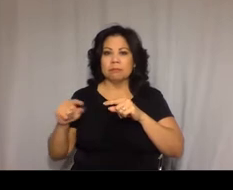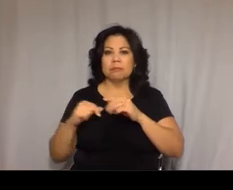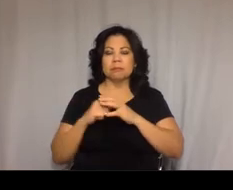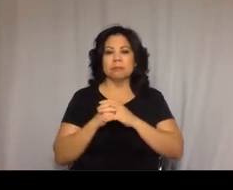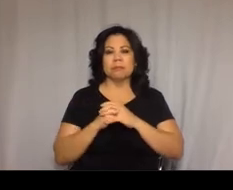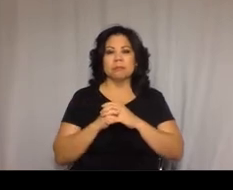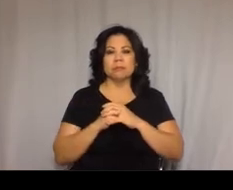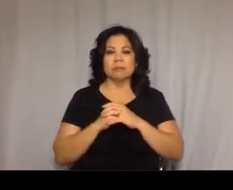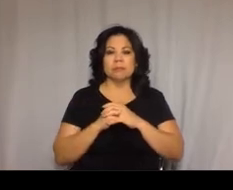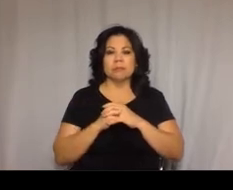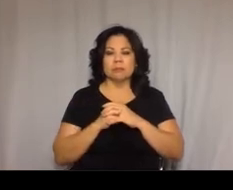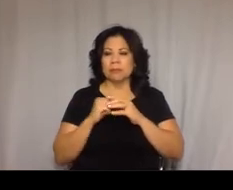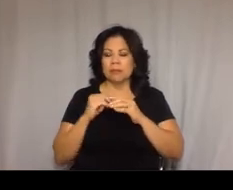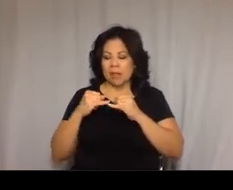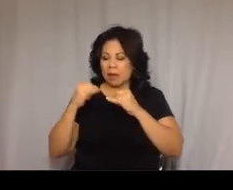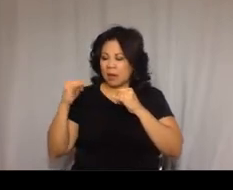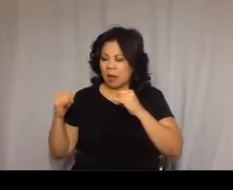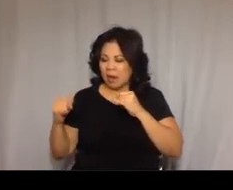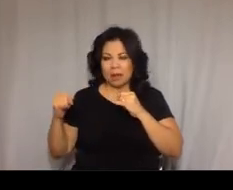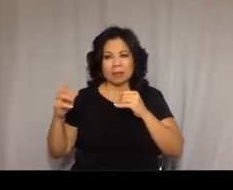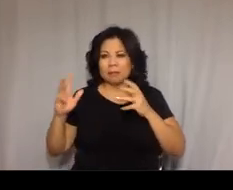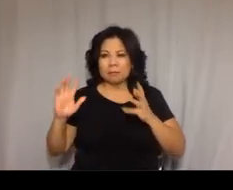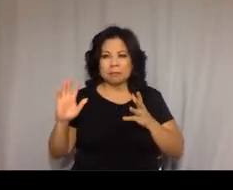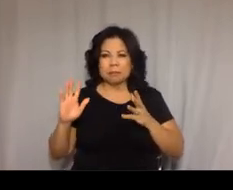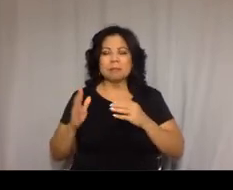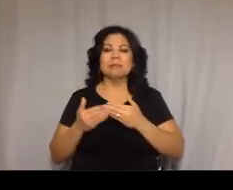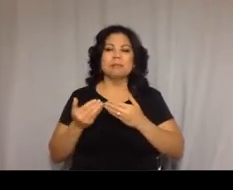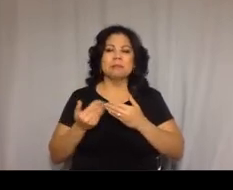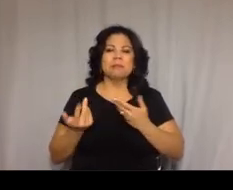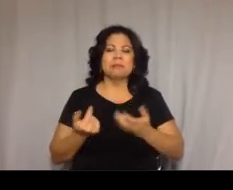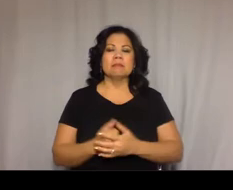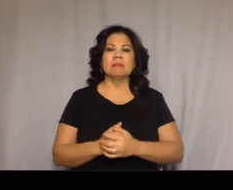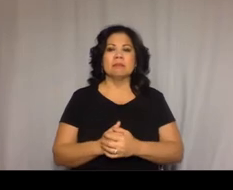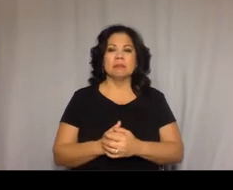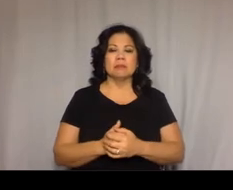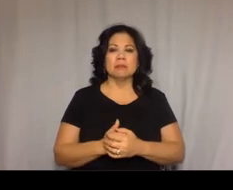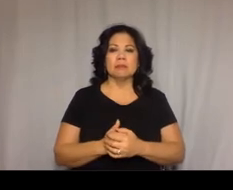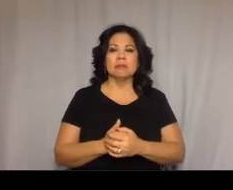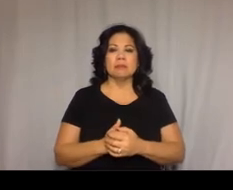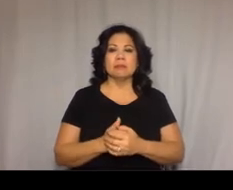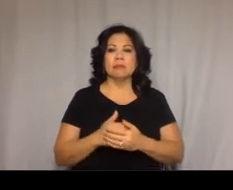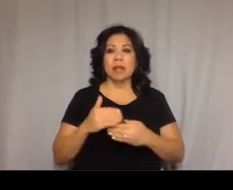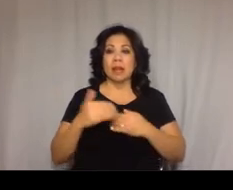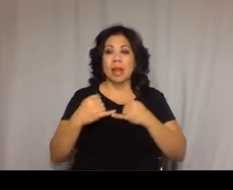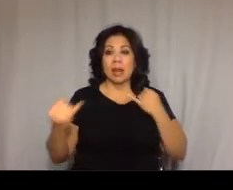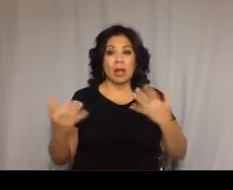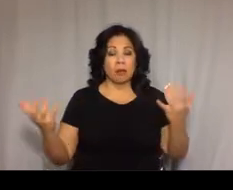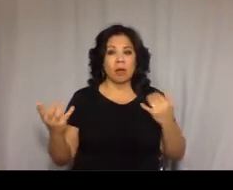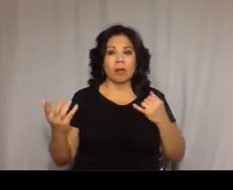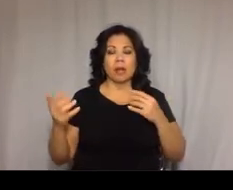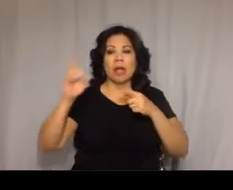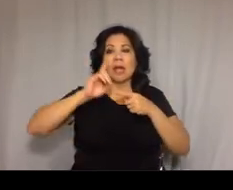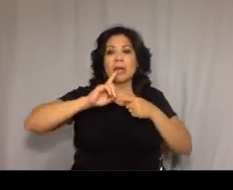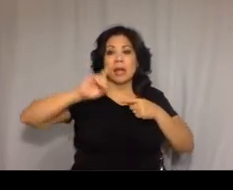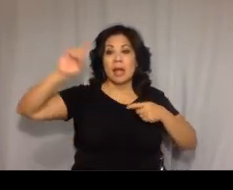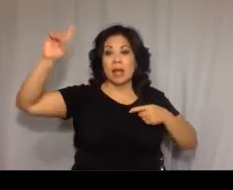half oval. It's just a curved line, guys. Just a simple curved line. All right? The next line will be a